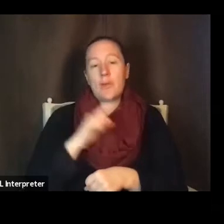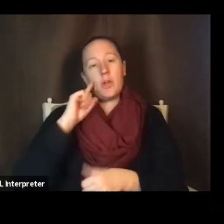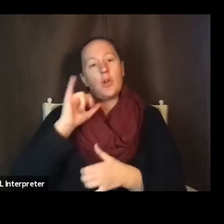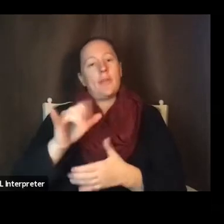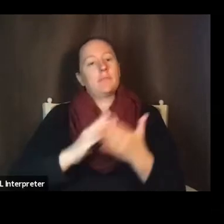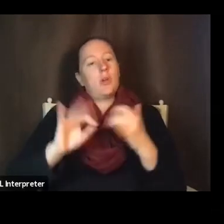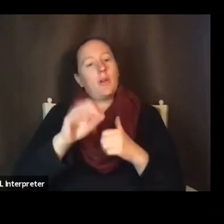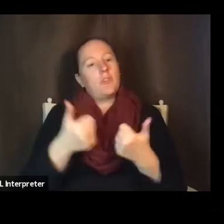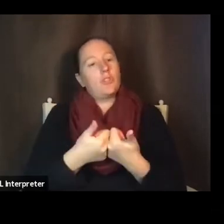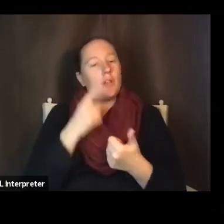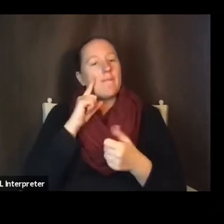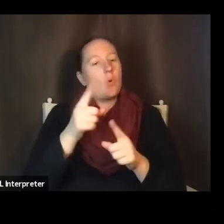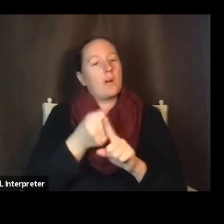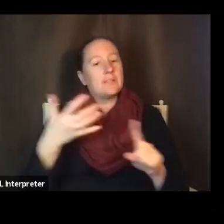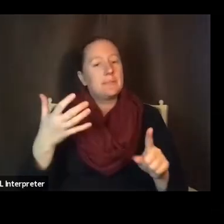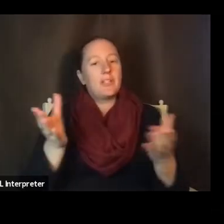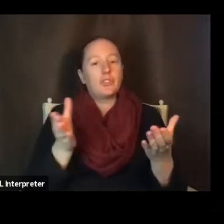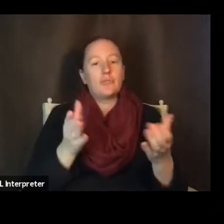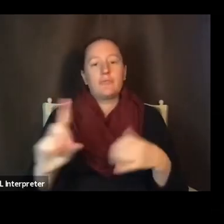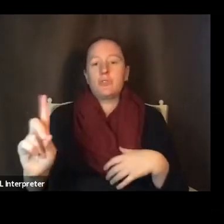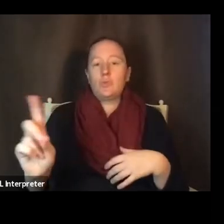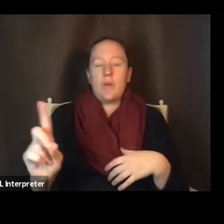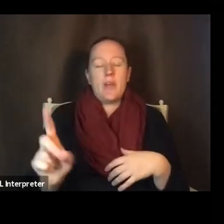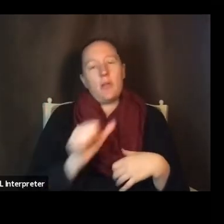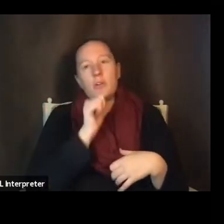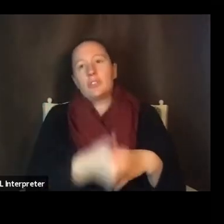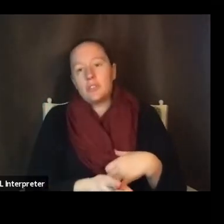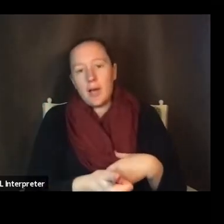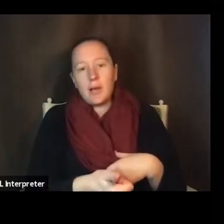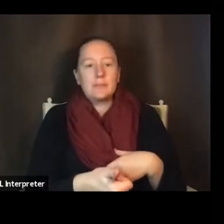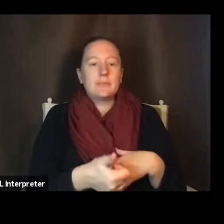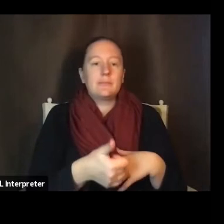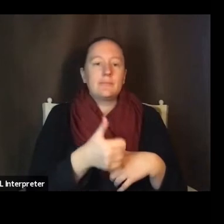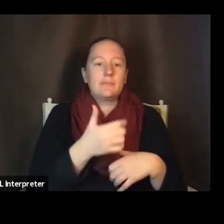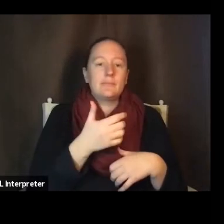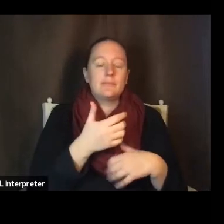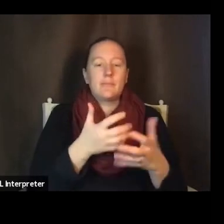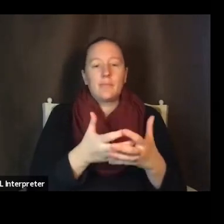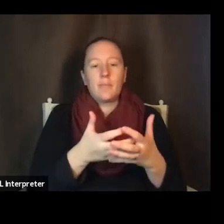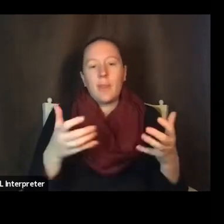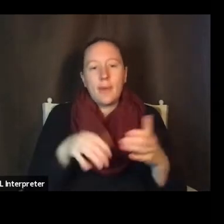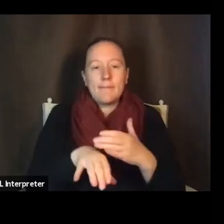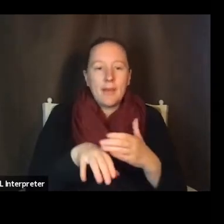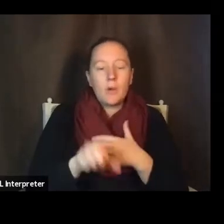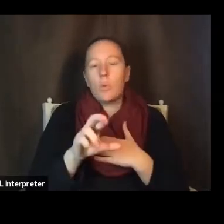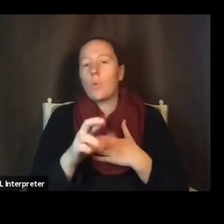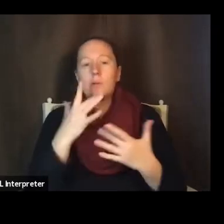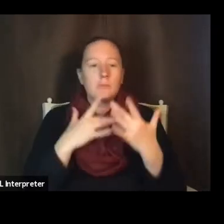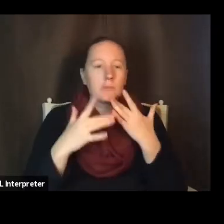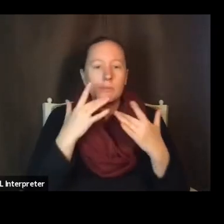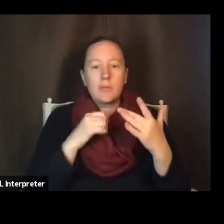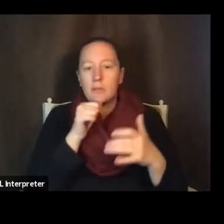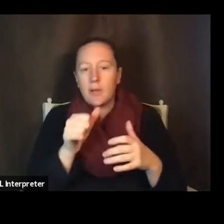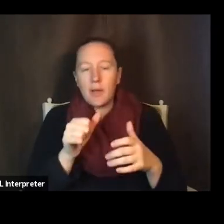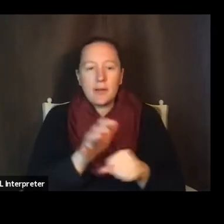challenge for expanding services where there isn't adequate access, or where there are some disparities in terms of